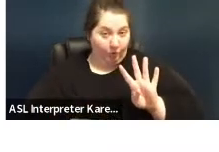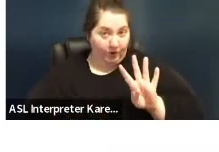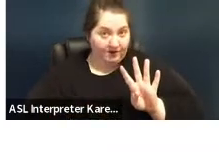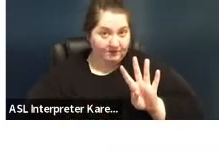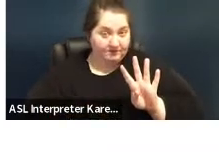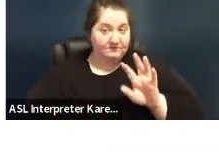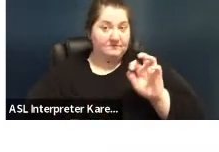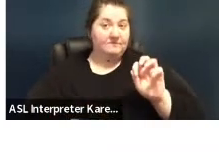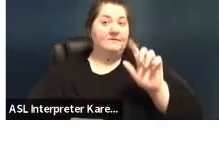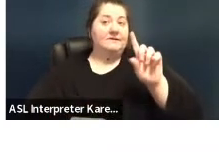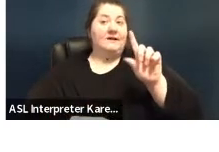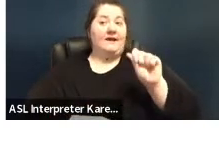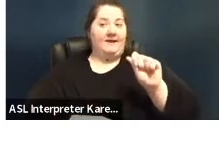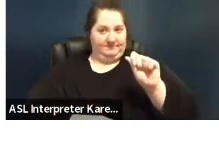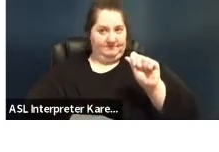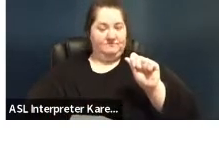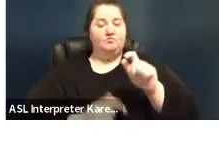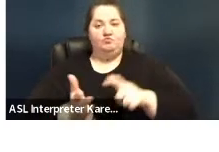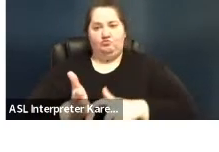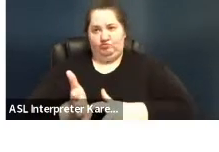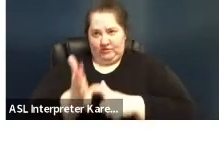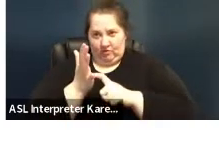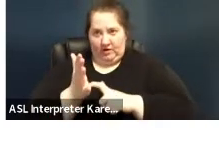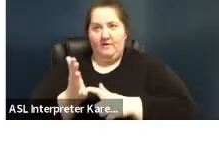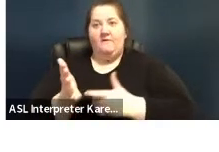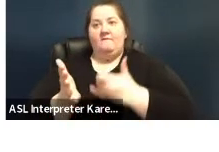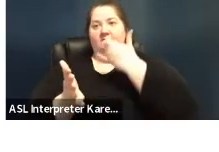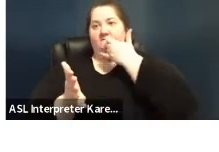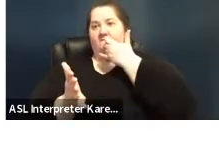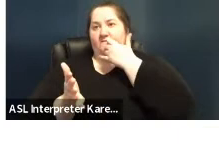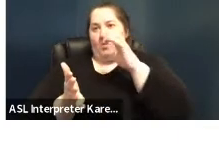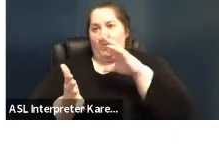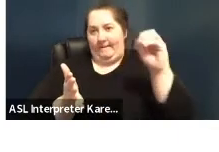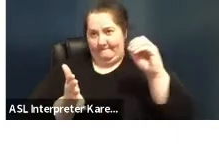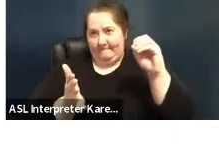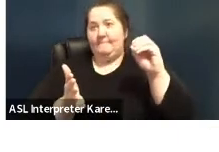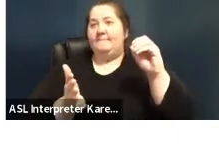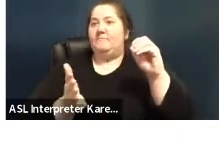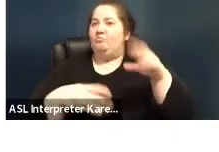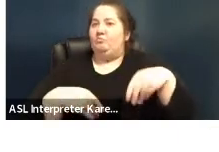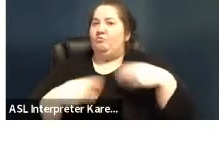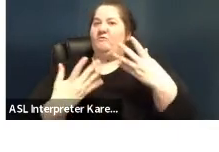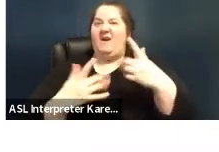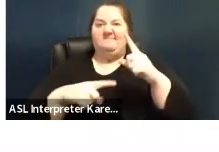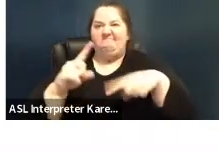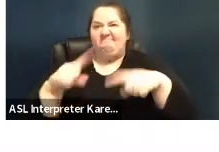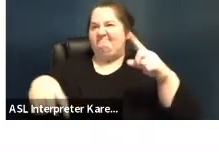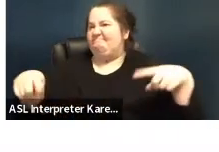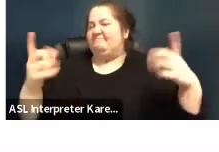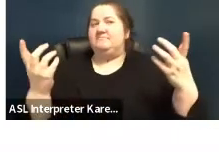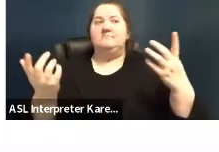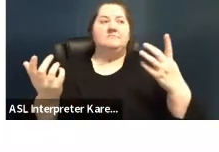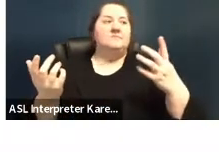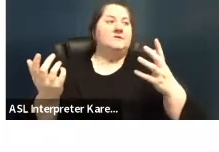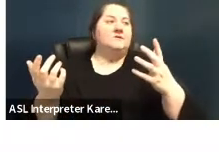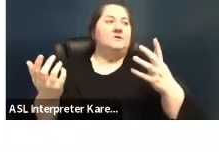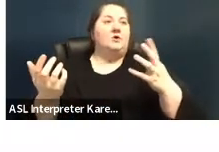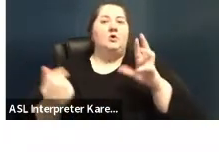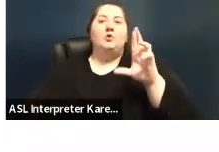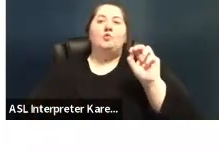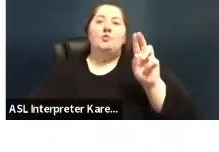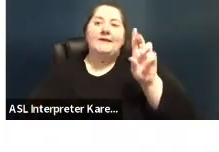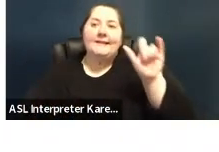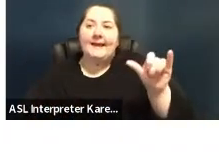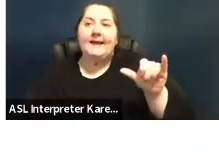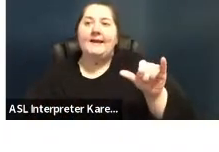ADA does require telephone companies to provide various sorts of relay